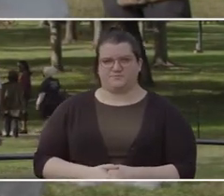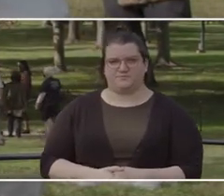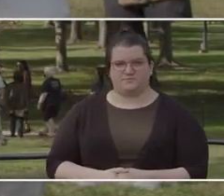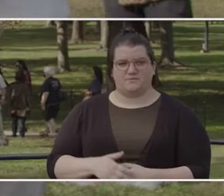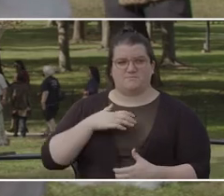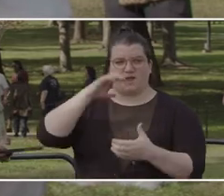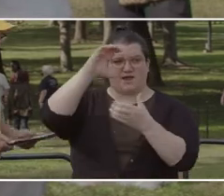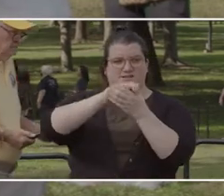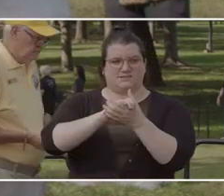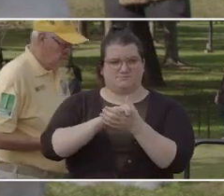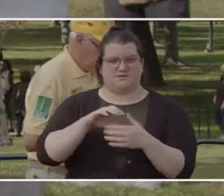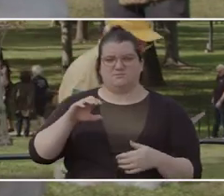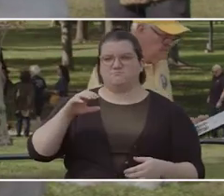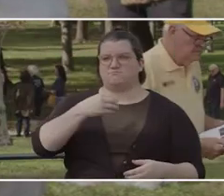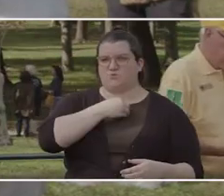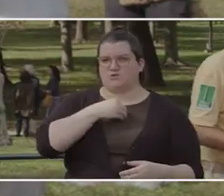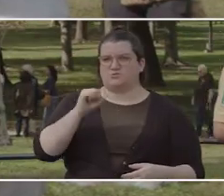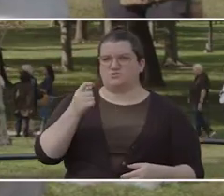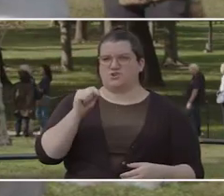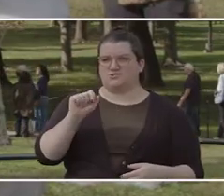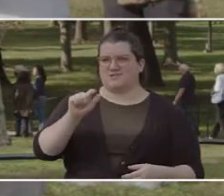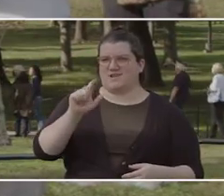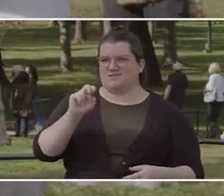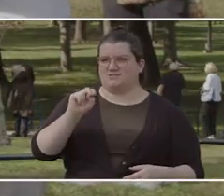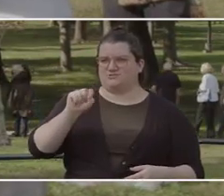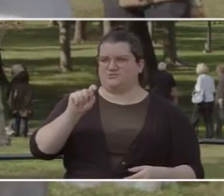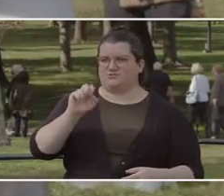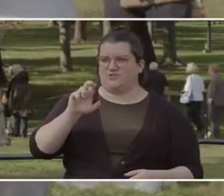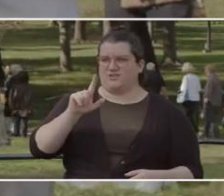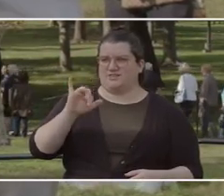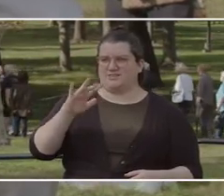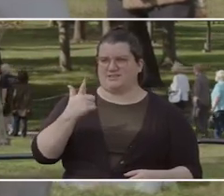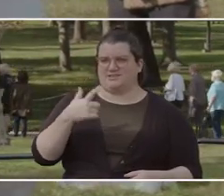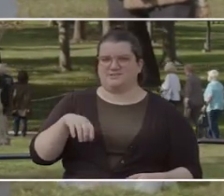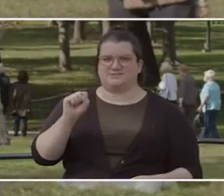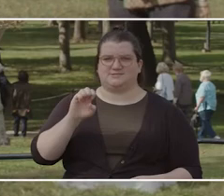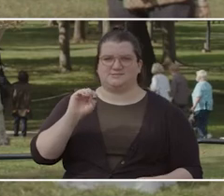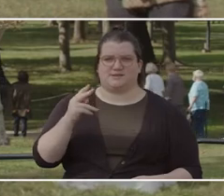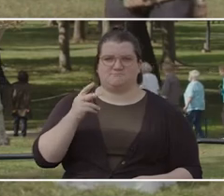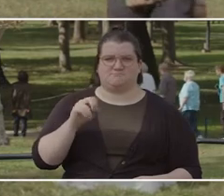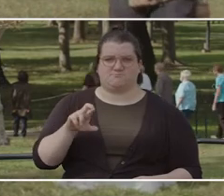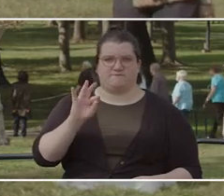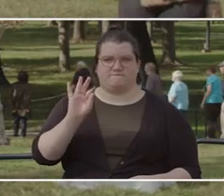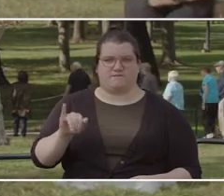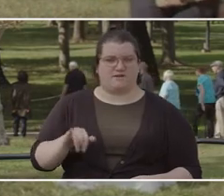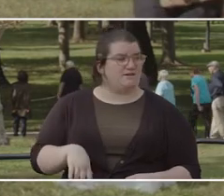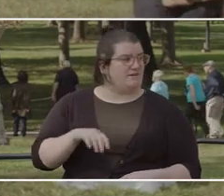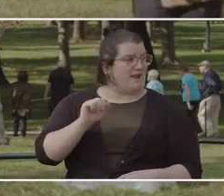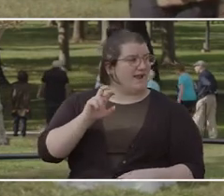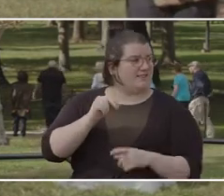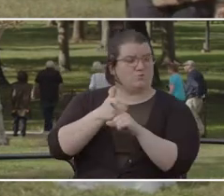My husband, Marine Corps Sergeant Alan Sterling, Semper Fi. Al was a pastor and